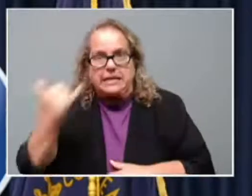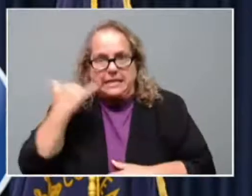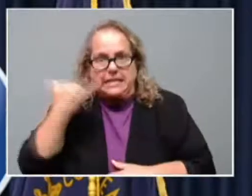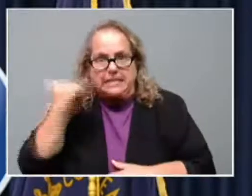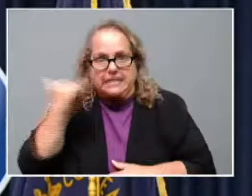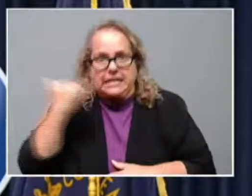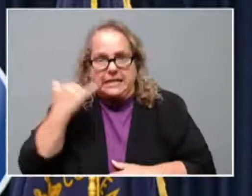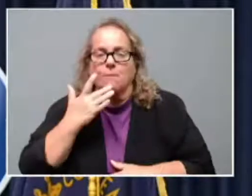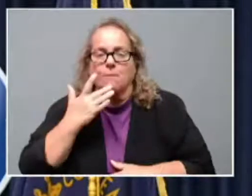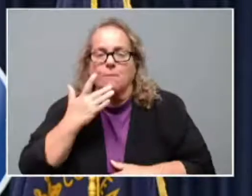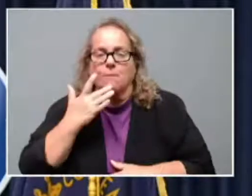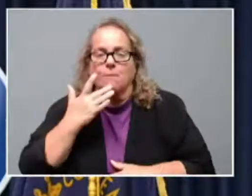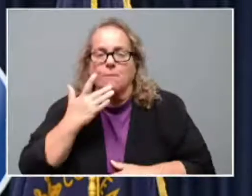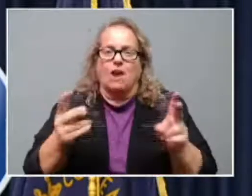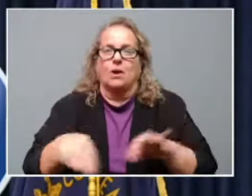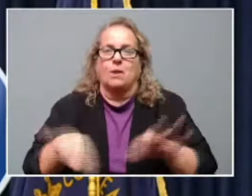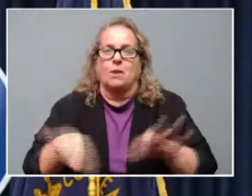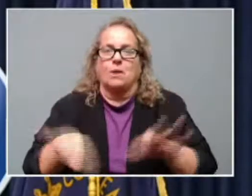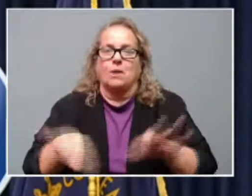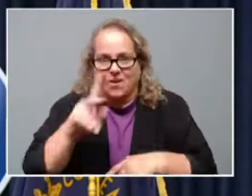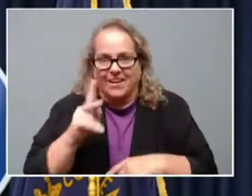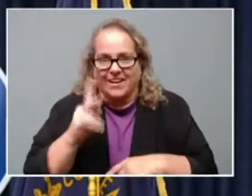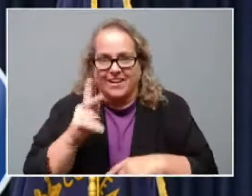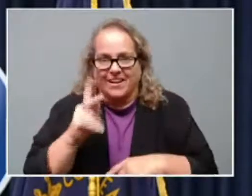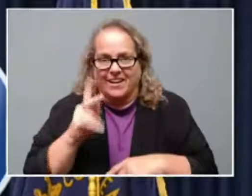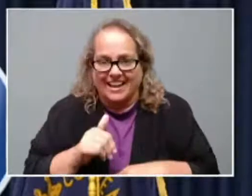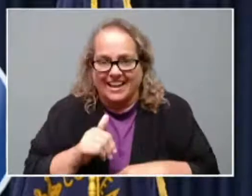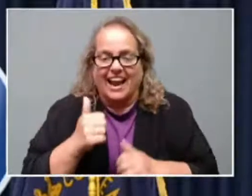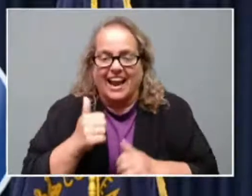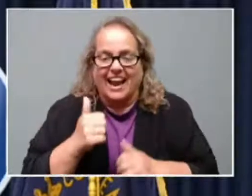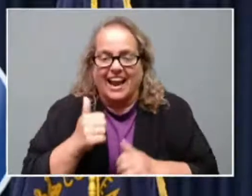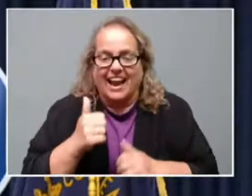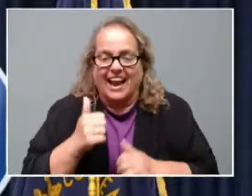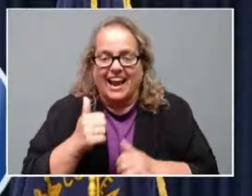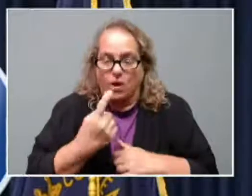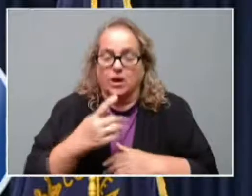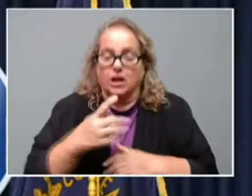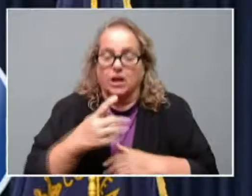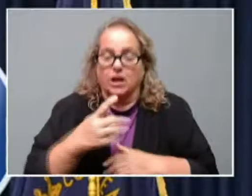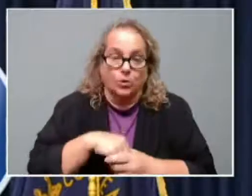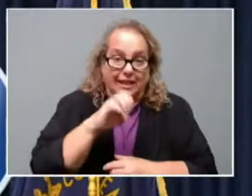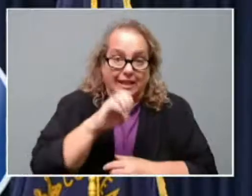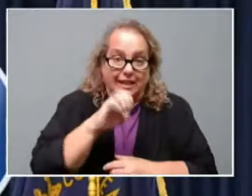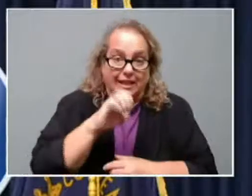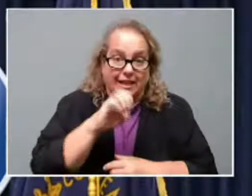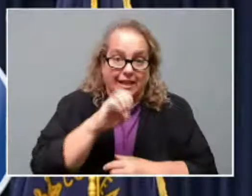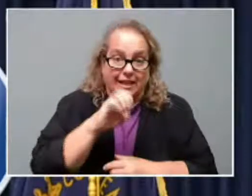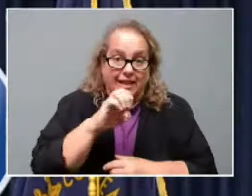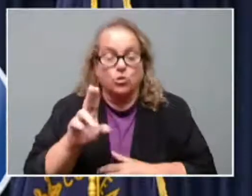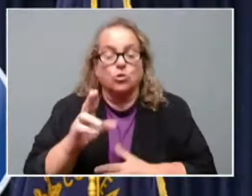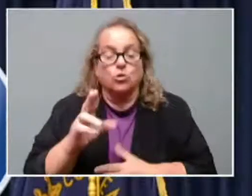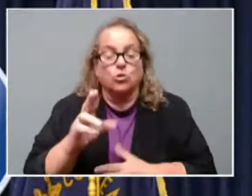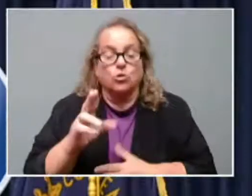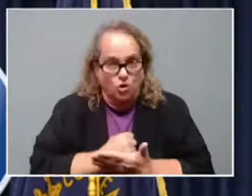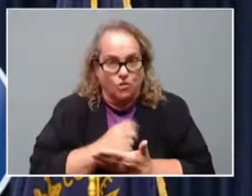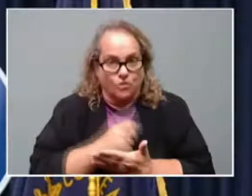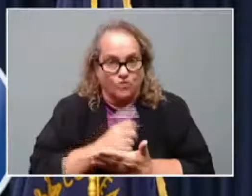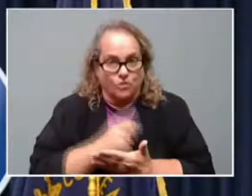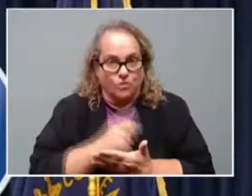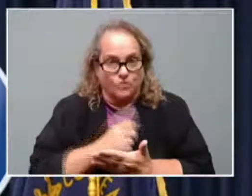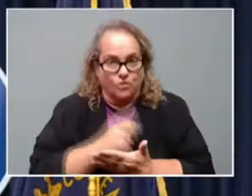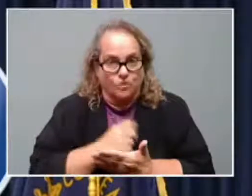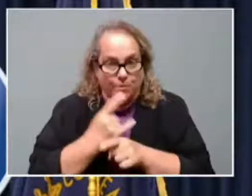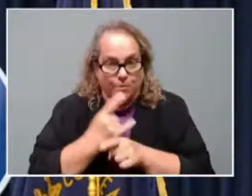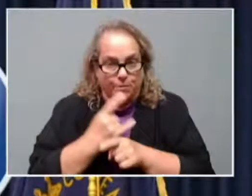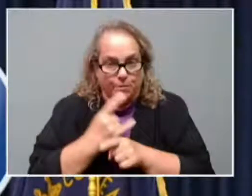for Kentucky. And everybody, including in the EU, deserves Kentucky bourbon. All right, let's move to Connect, and